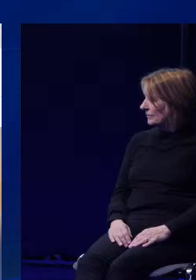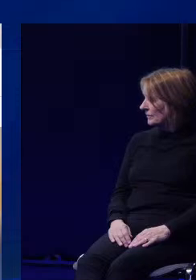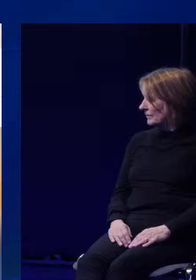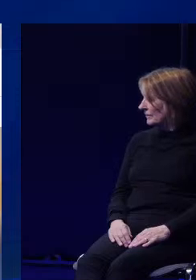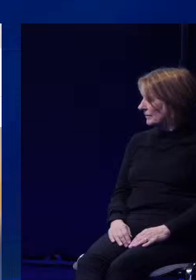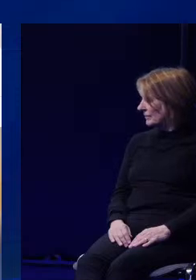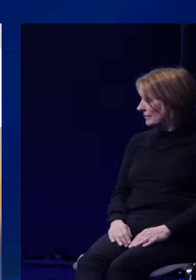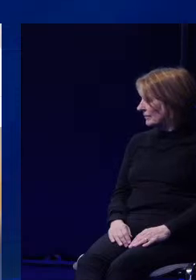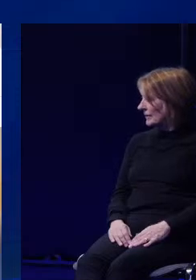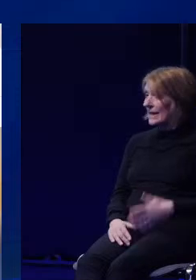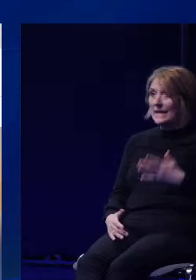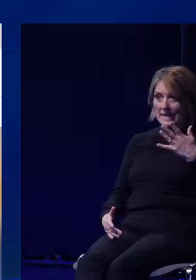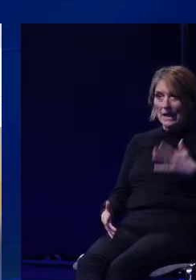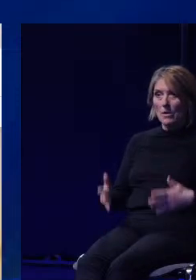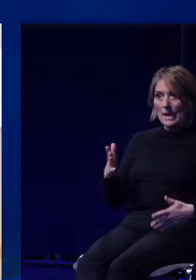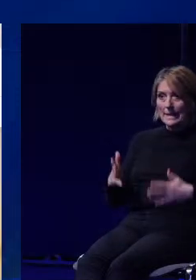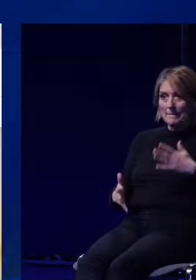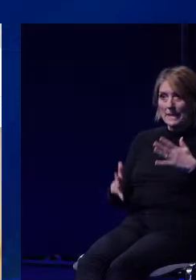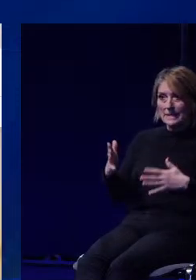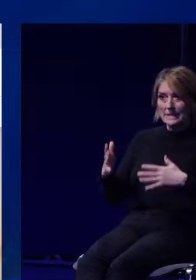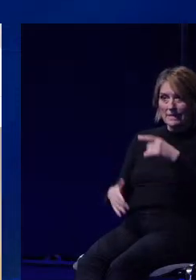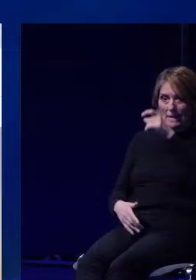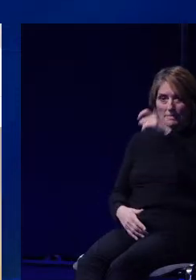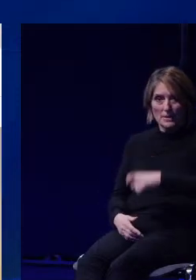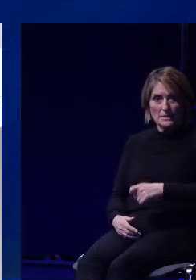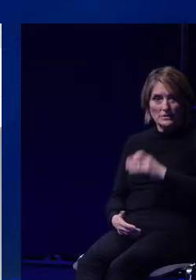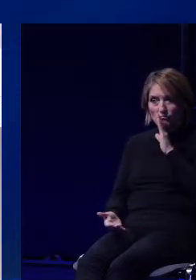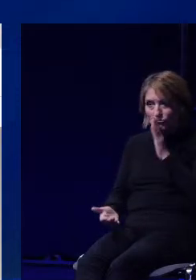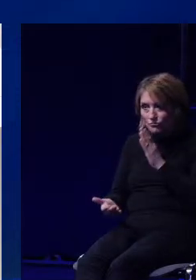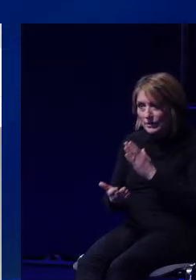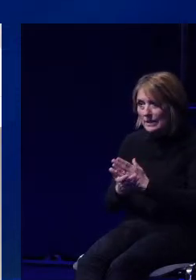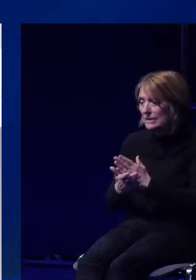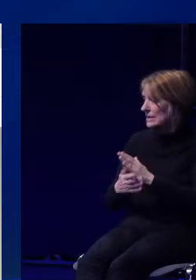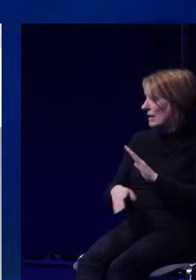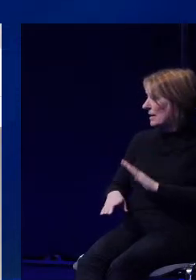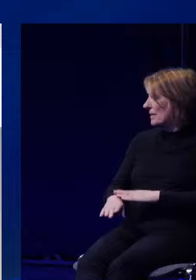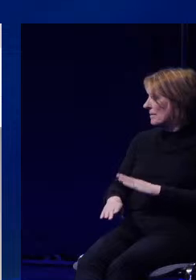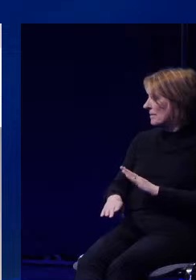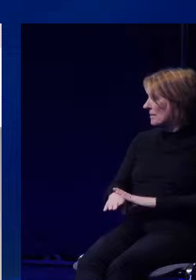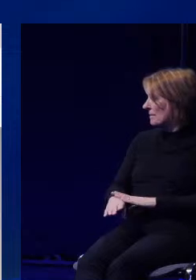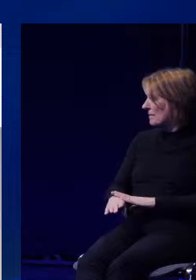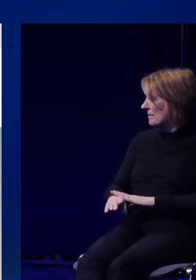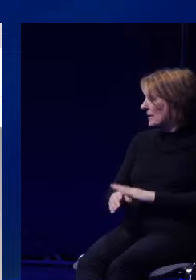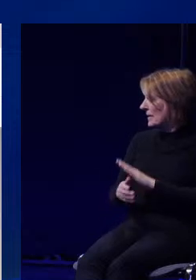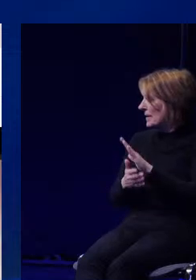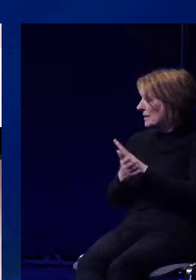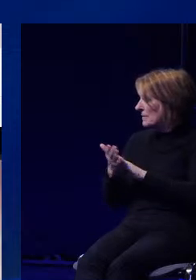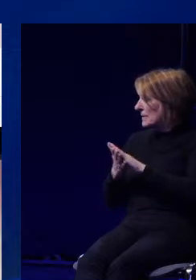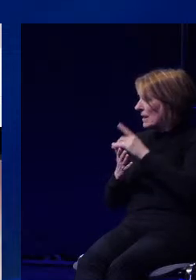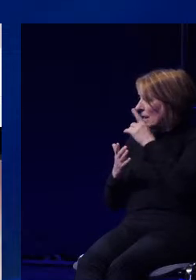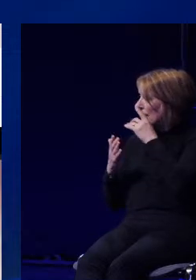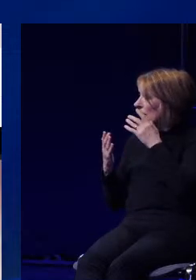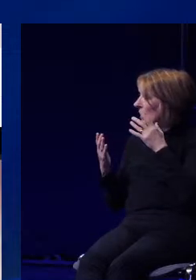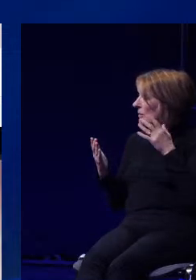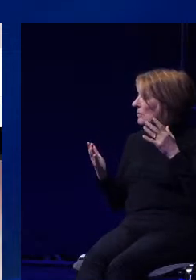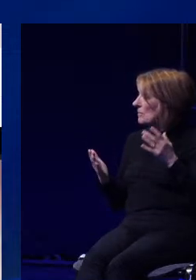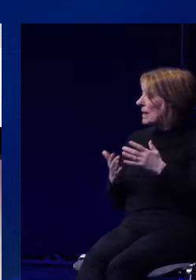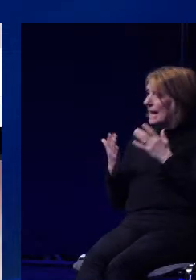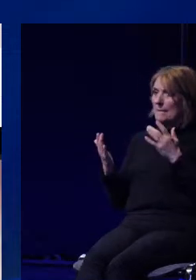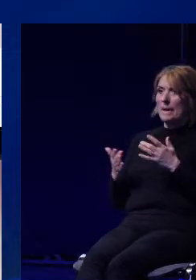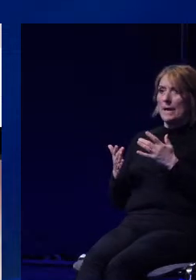Now I'm animating this guy in real time, and I can even play back the camera